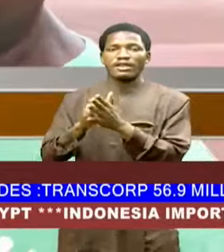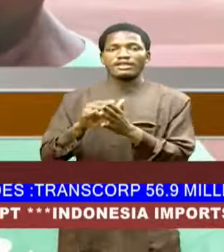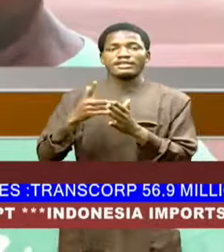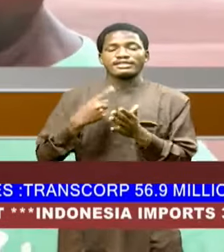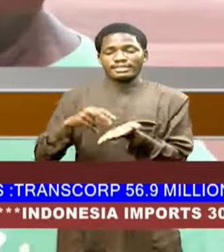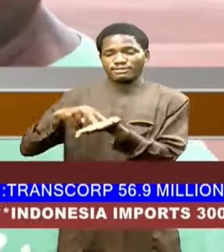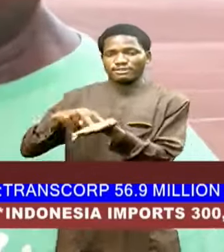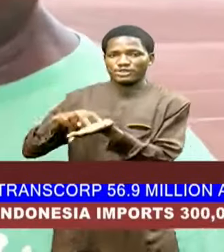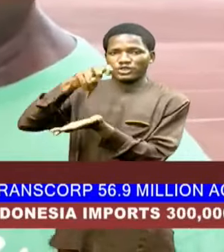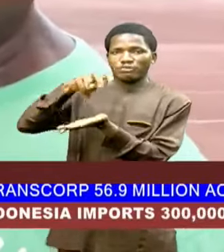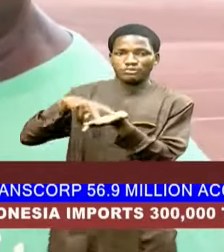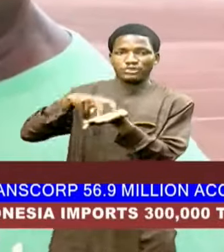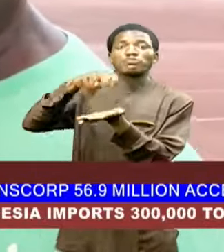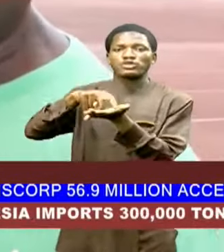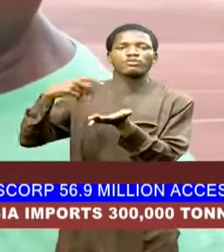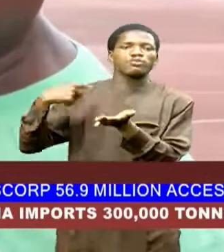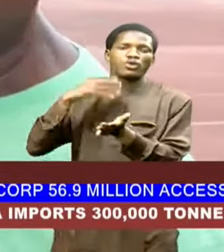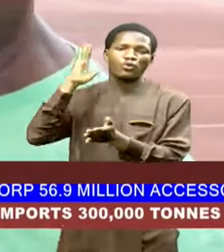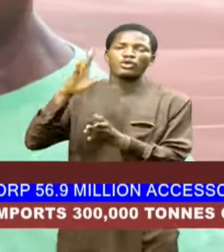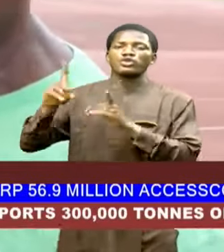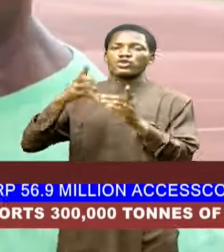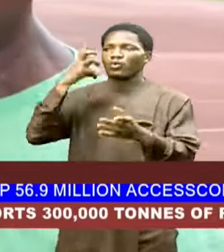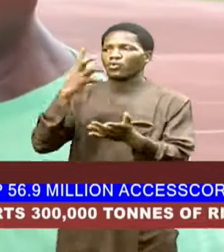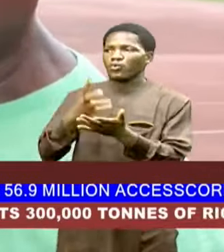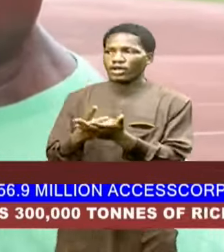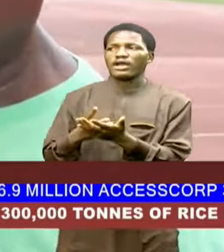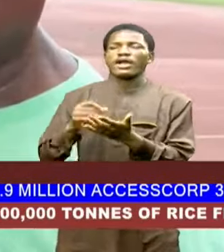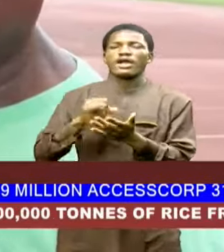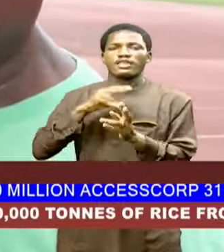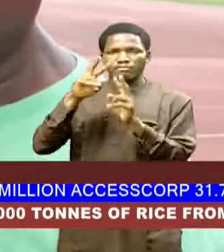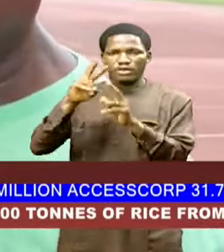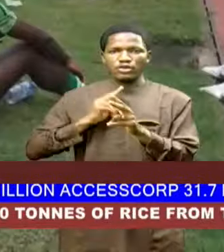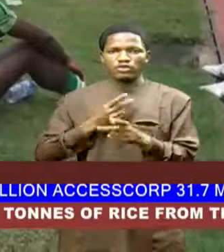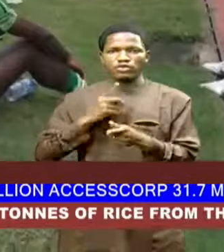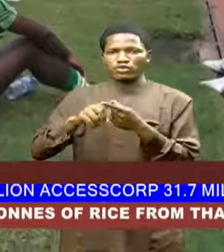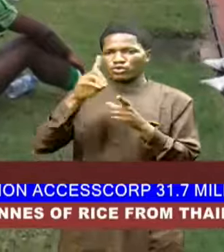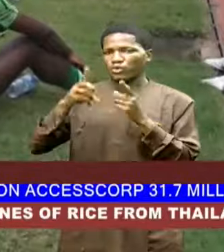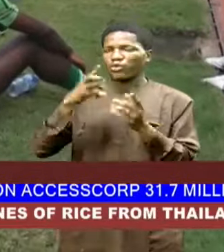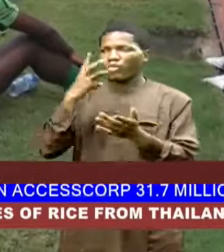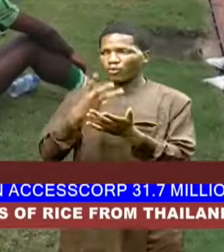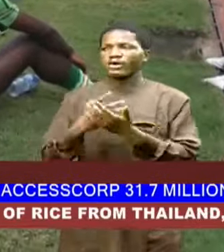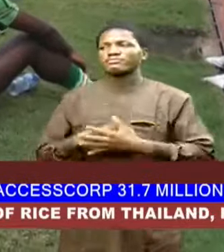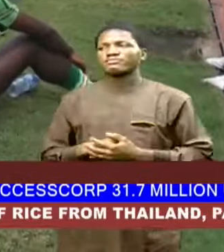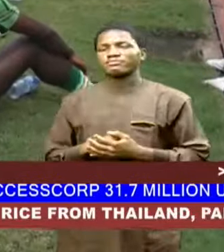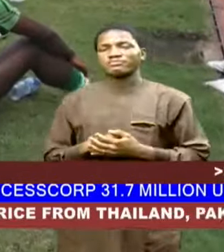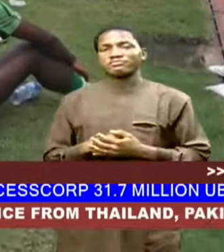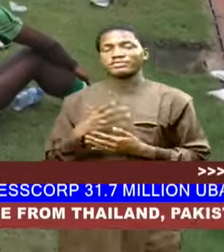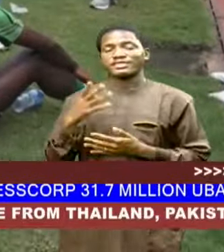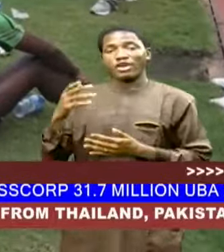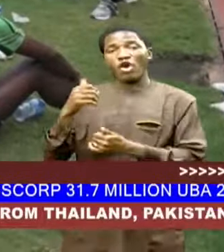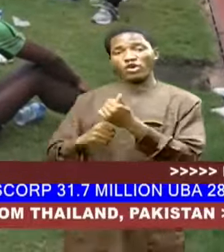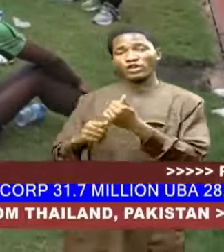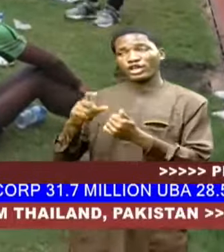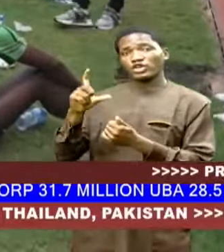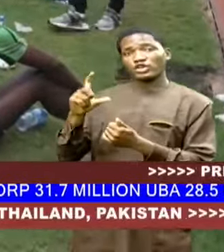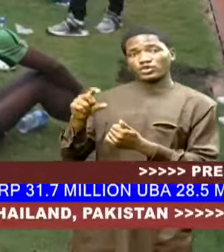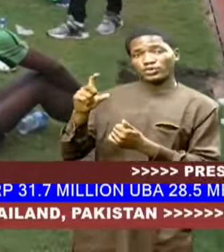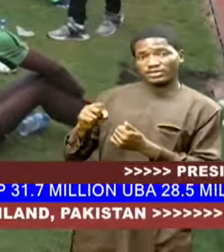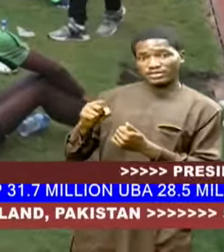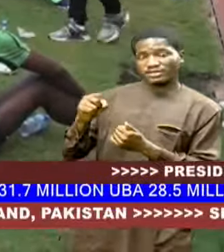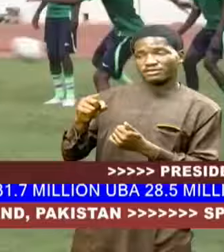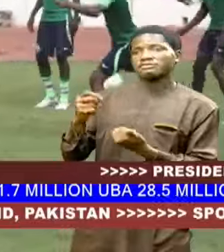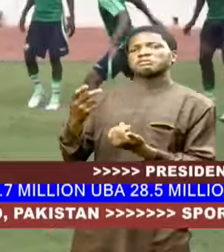relays. So I expect them to do well, and the hurdles. So I expect us to do very well in those events. Meanwhile, the Nigerian under-20 football team, known as the Flying Eagles,